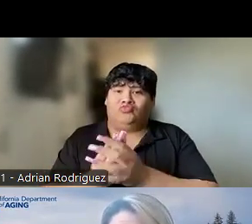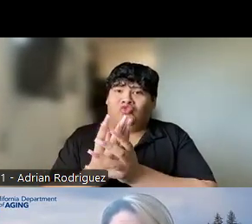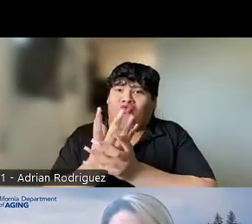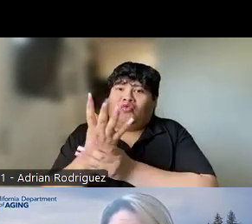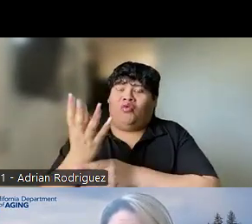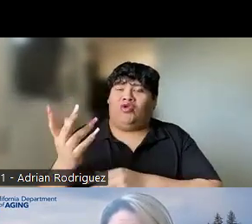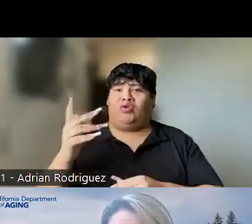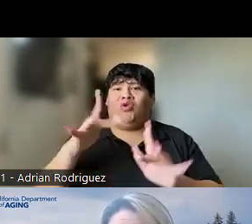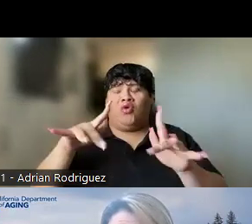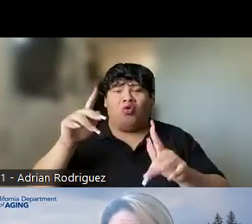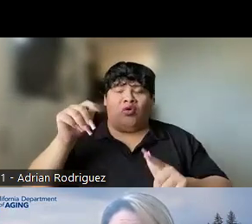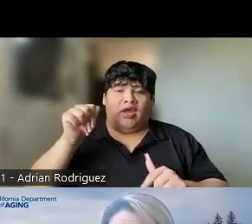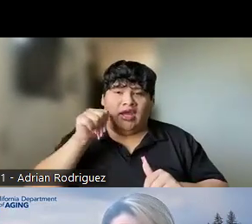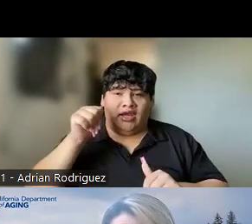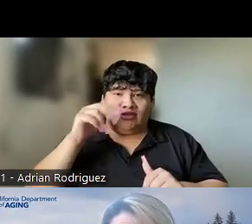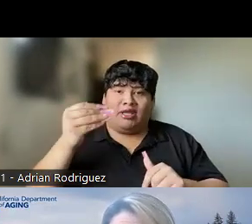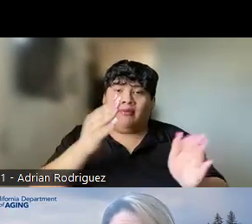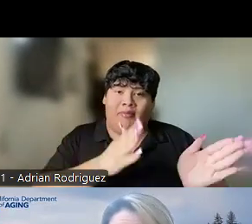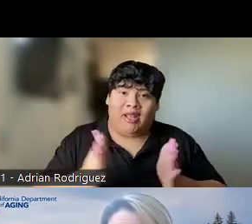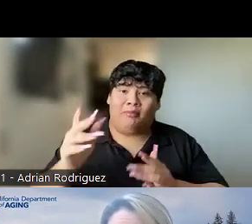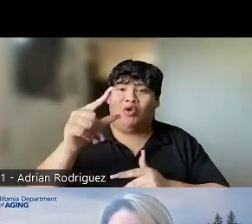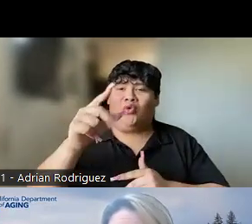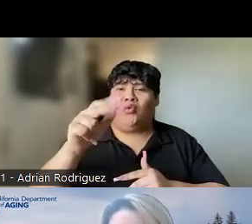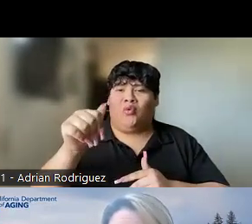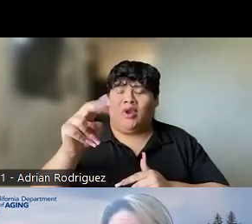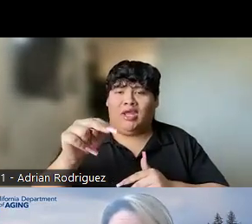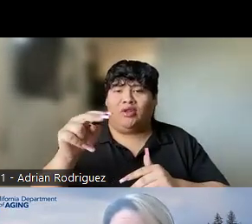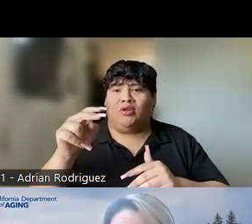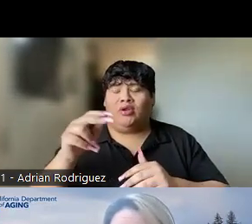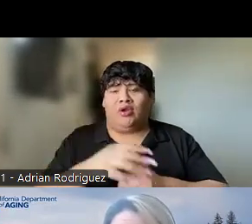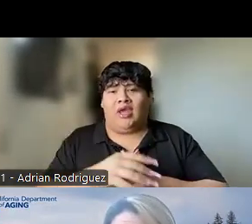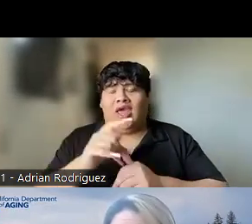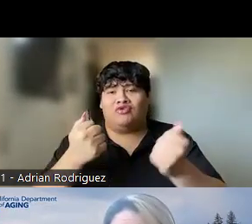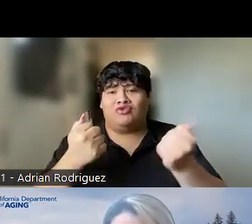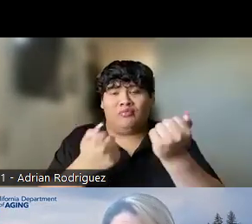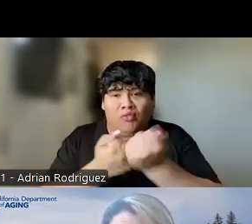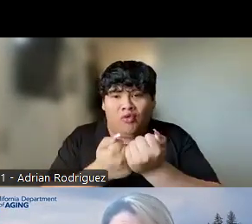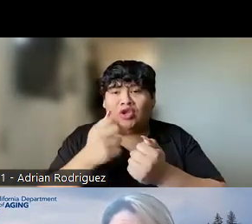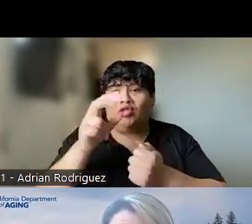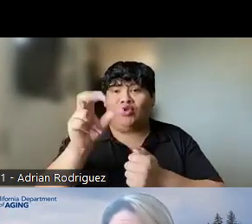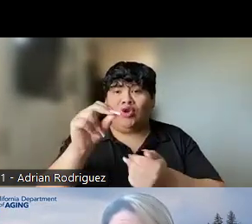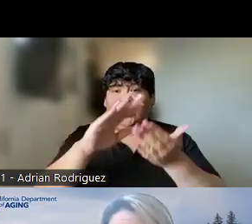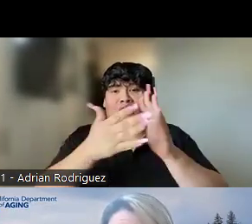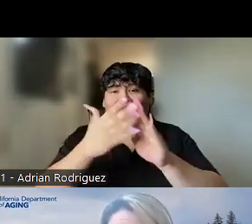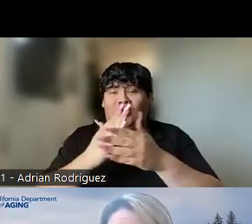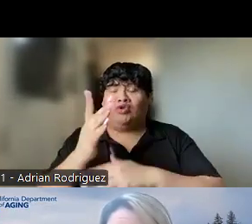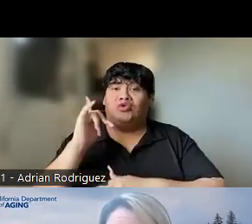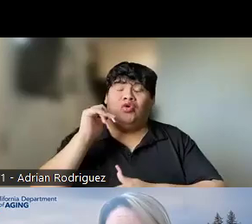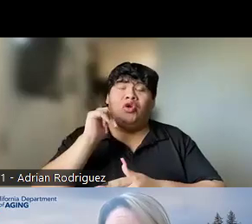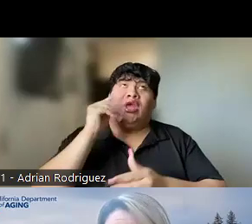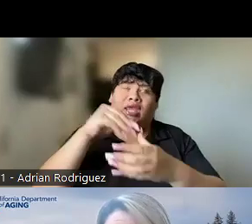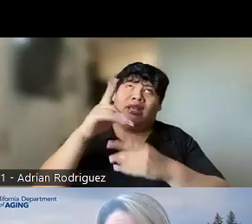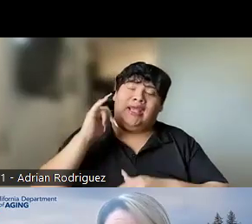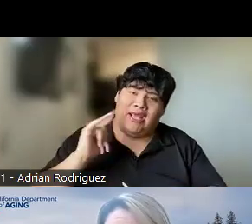Aging and Disability Action Planning Grant Program has supported 30 communities across California in